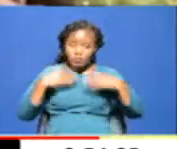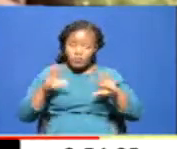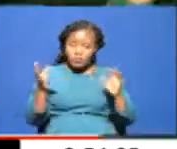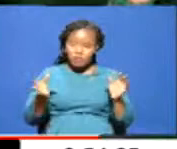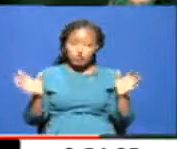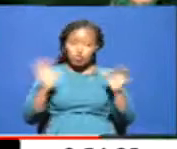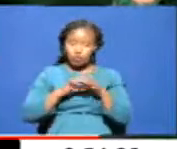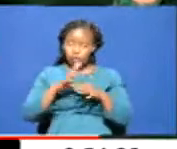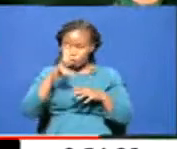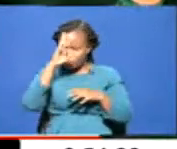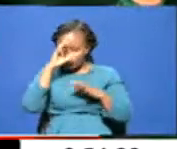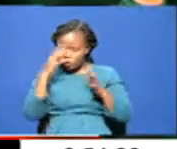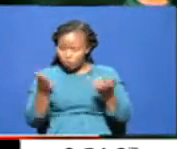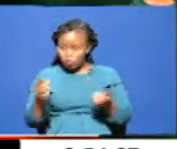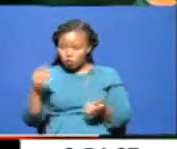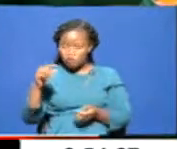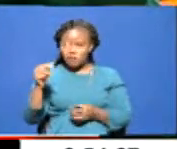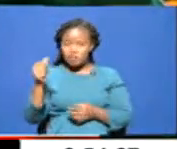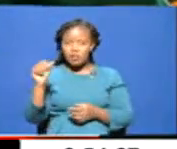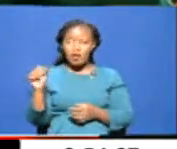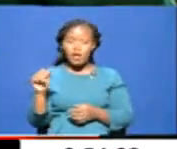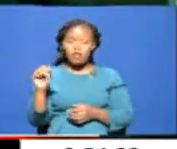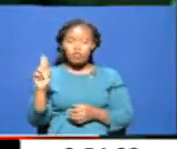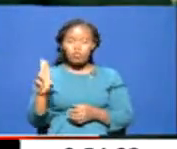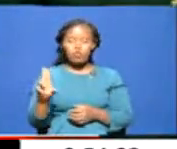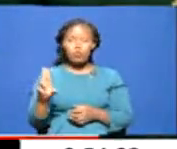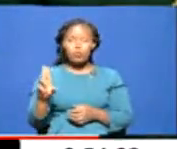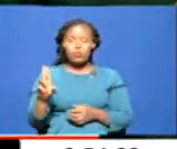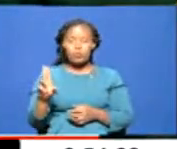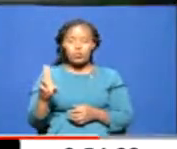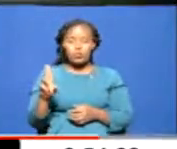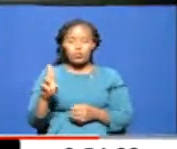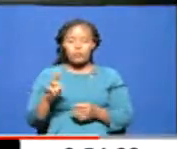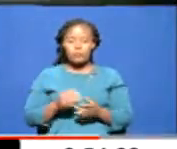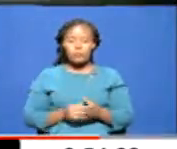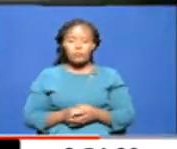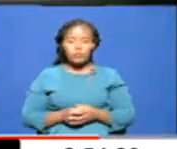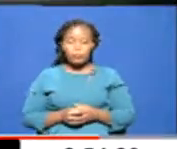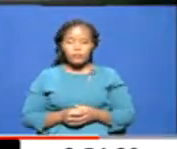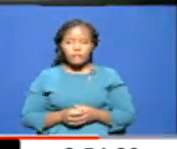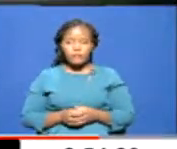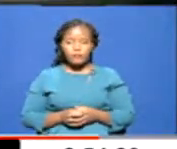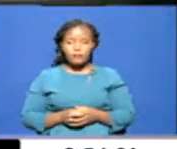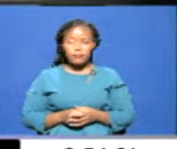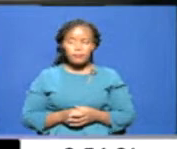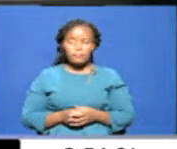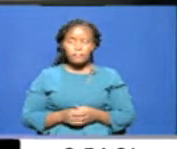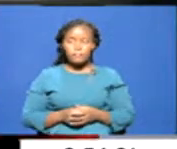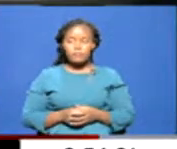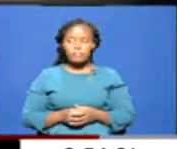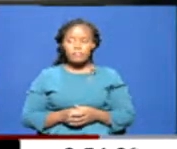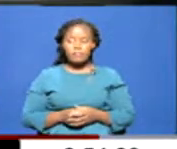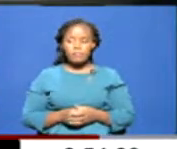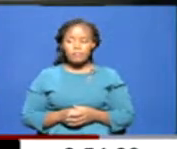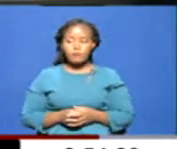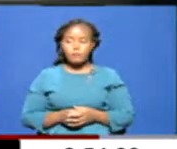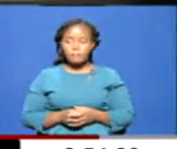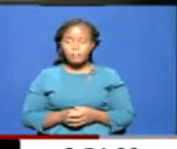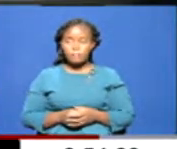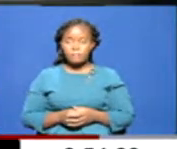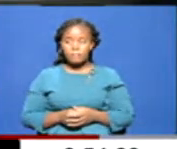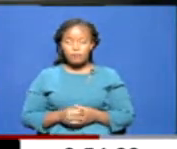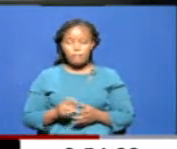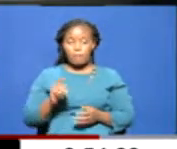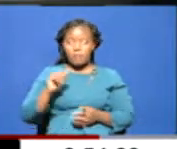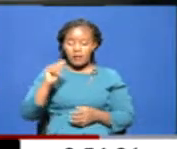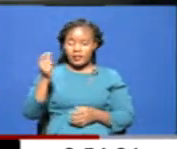jeshi. In all, Kenya, Cyprian Kutut and Ethiopia,